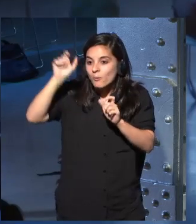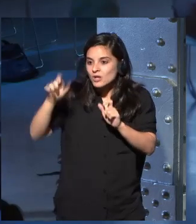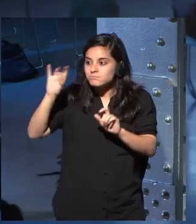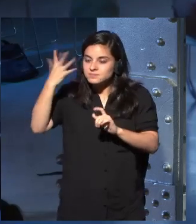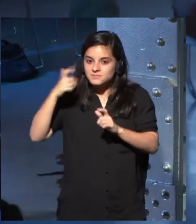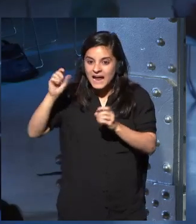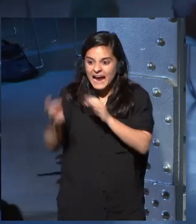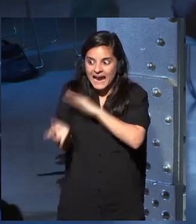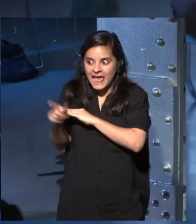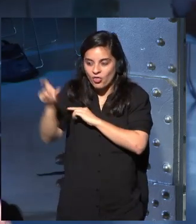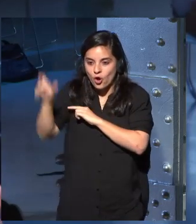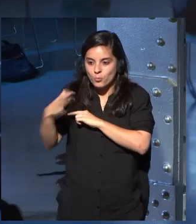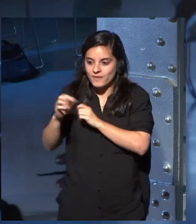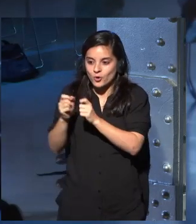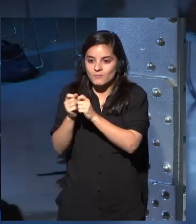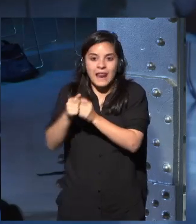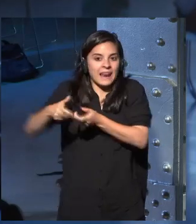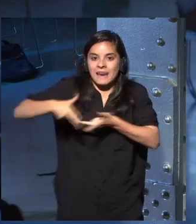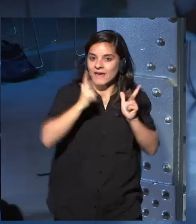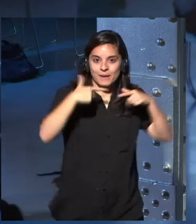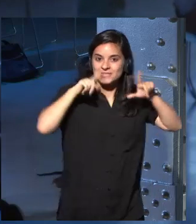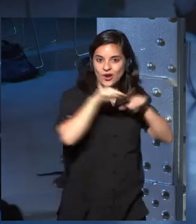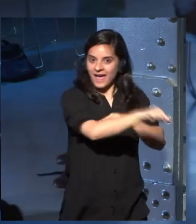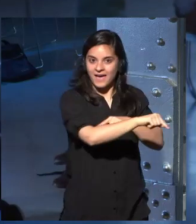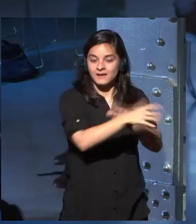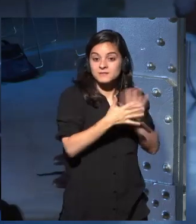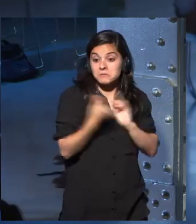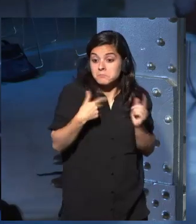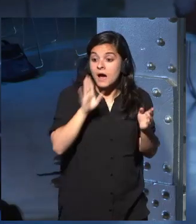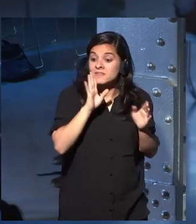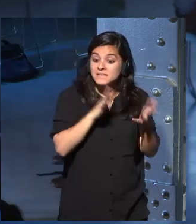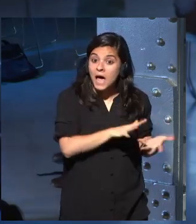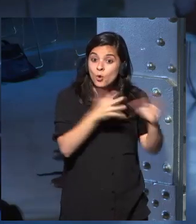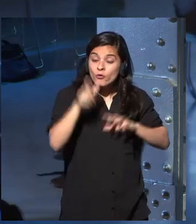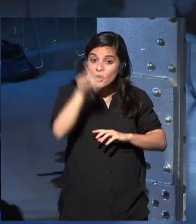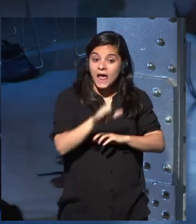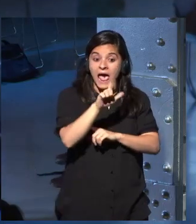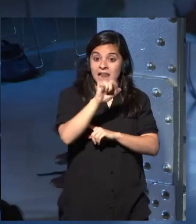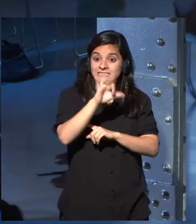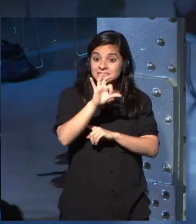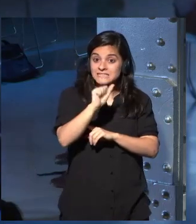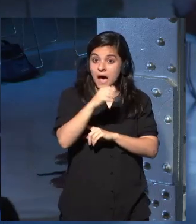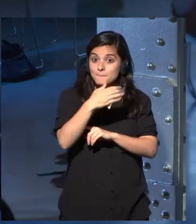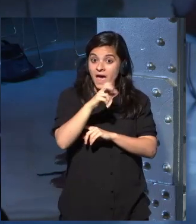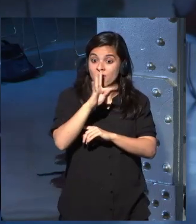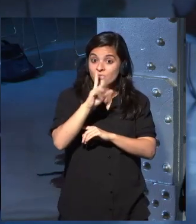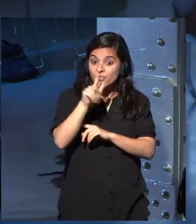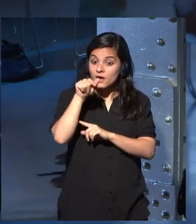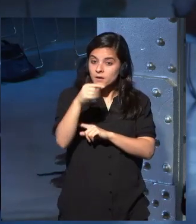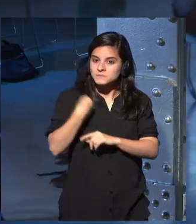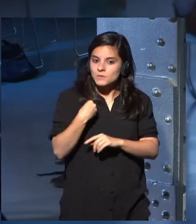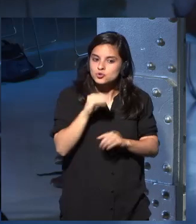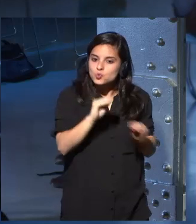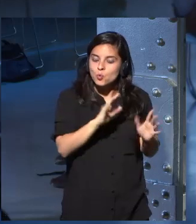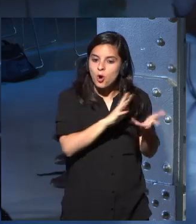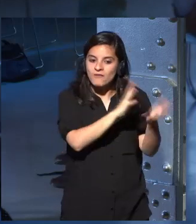the evolution of Elizabeth Costello. As you mentioned, she first appeared in the year 1999, when I was invited